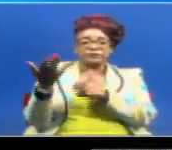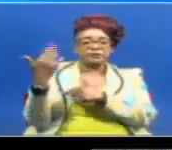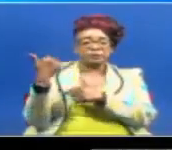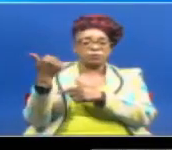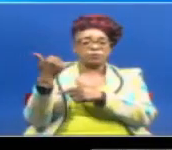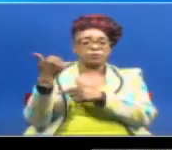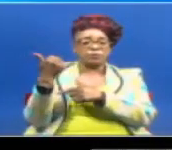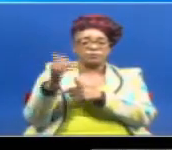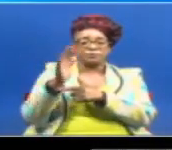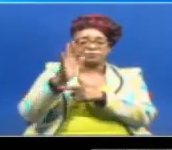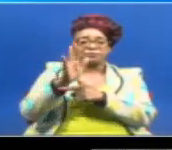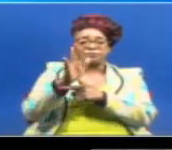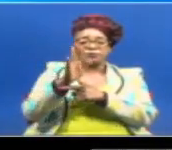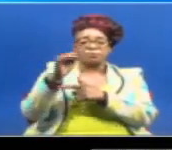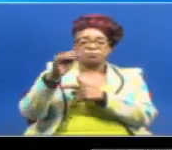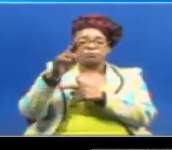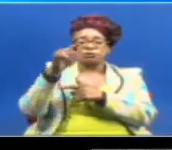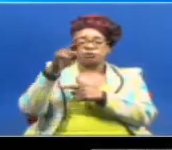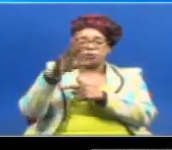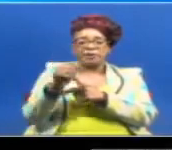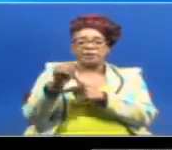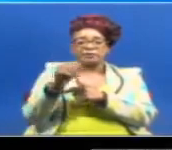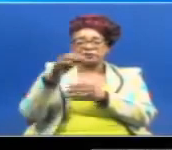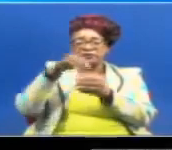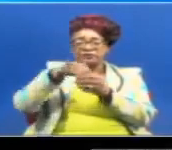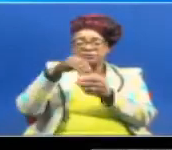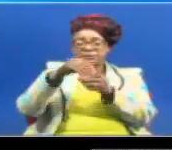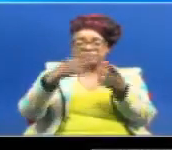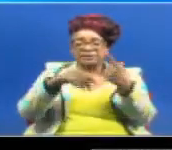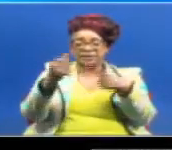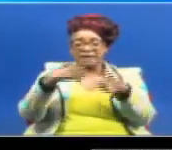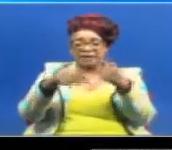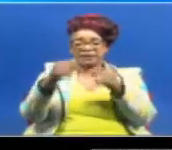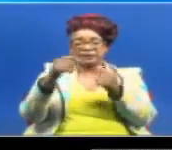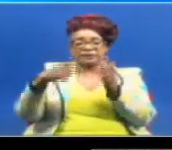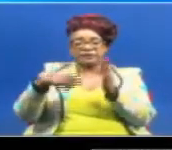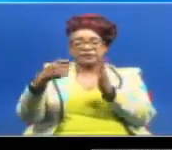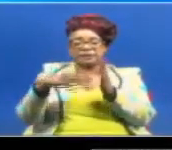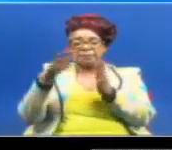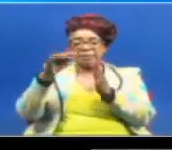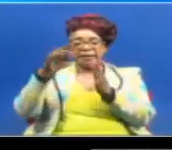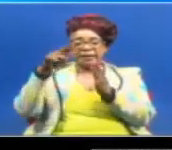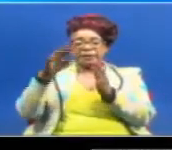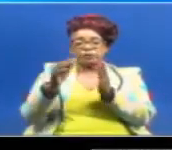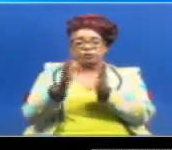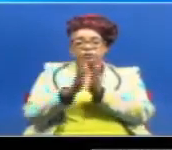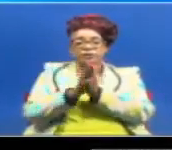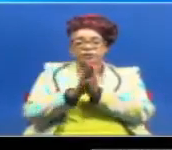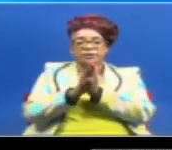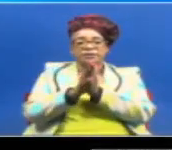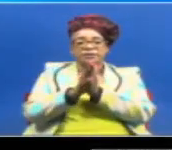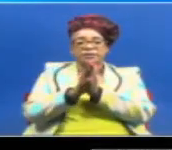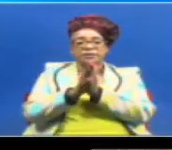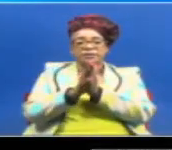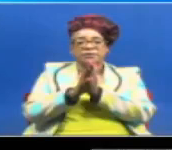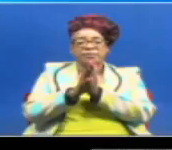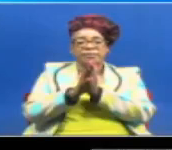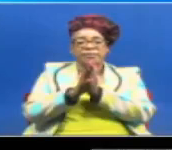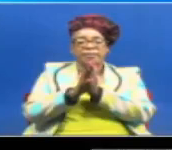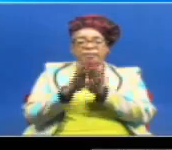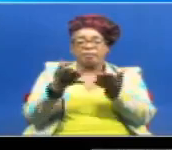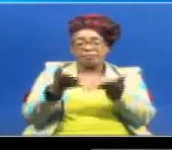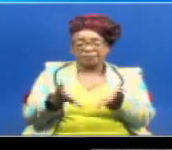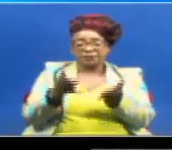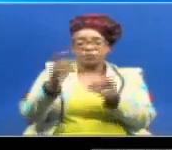Secretary Alfred Mutua, Investments, Trade and Industry Cabinet Secretary Rebecca Miano, and Tourism and the now